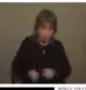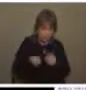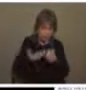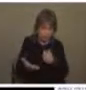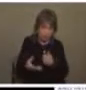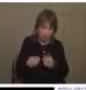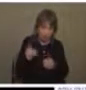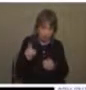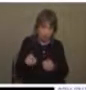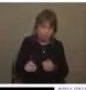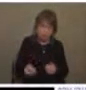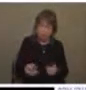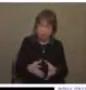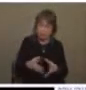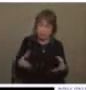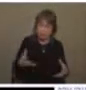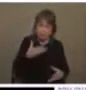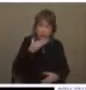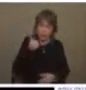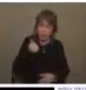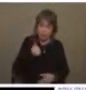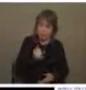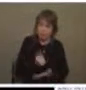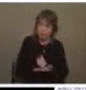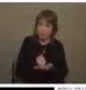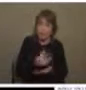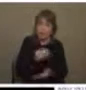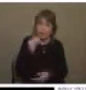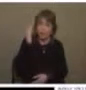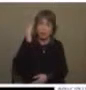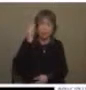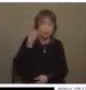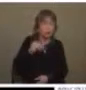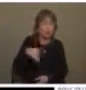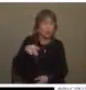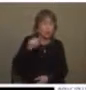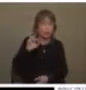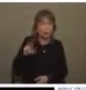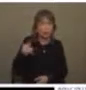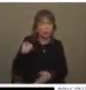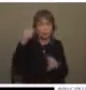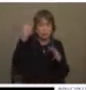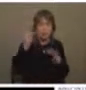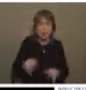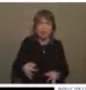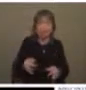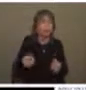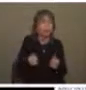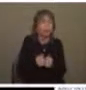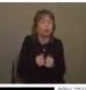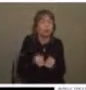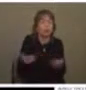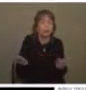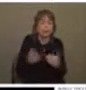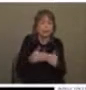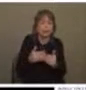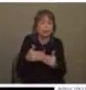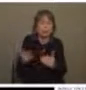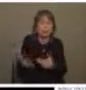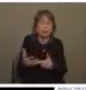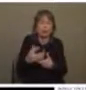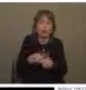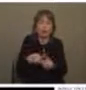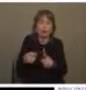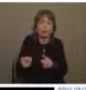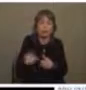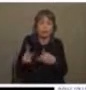better. And now we see that the future of Puerto Rico is again being decided in D.C. with minimum involvement and consent from the governed and those whose lives